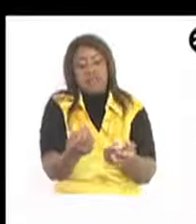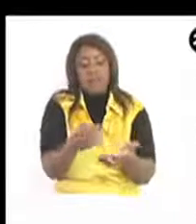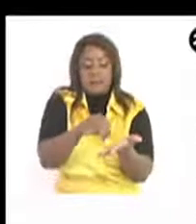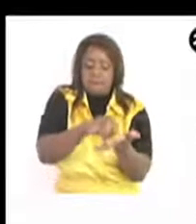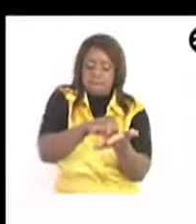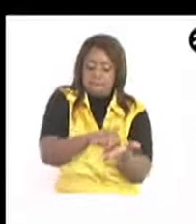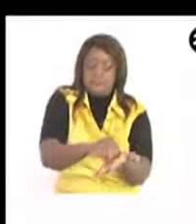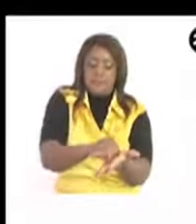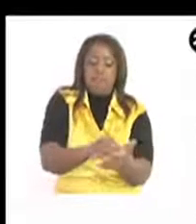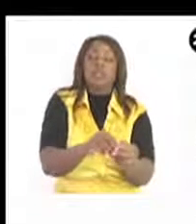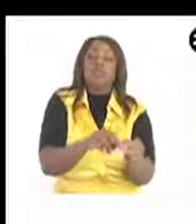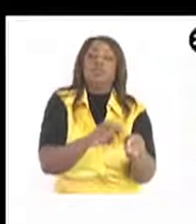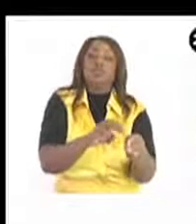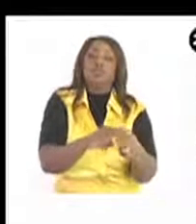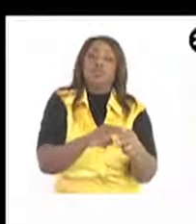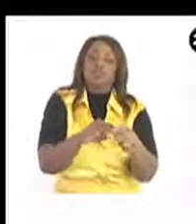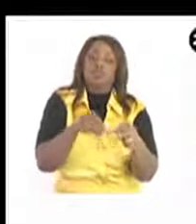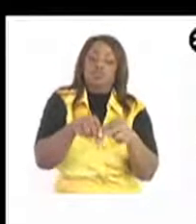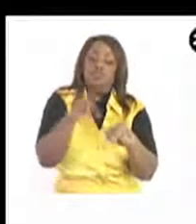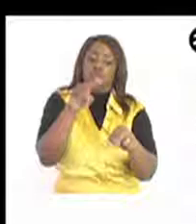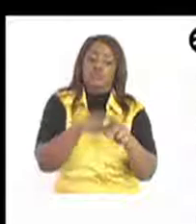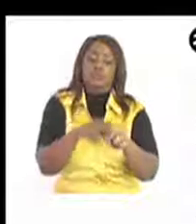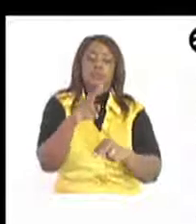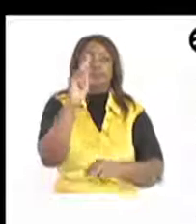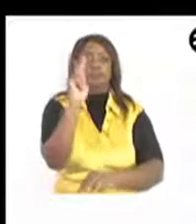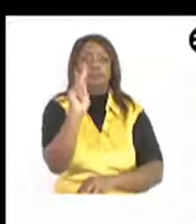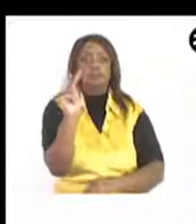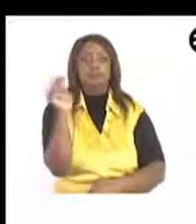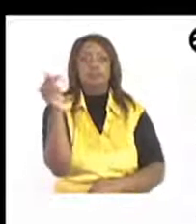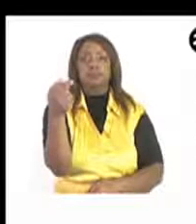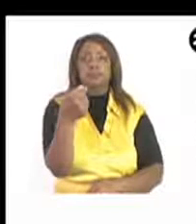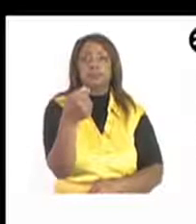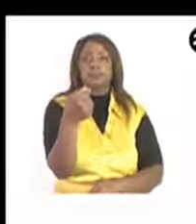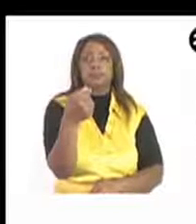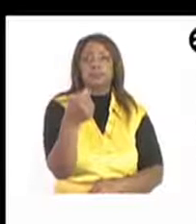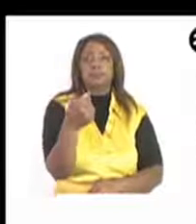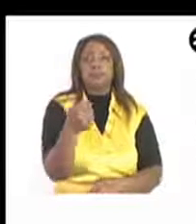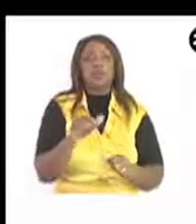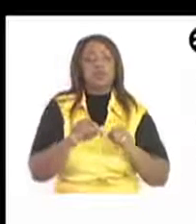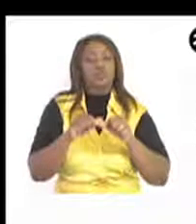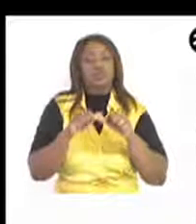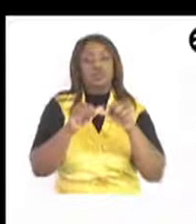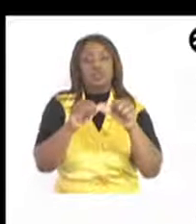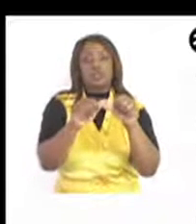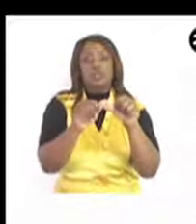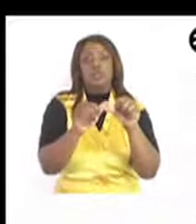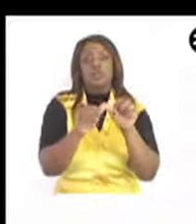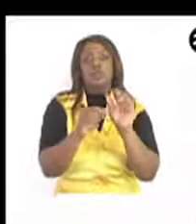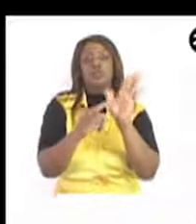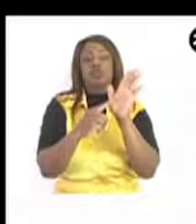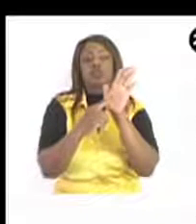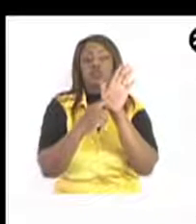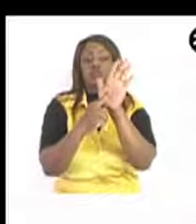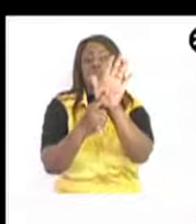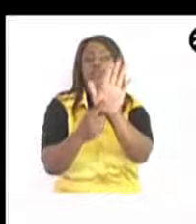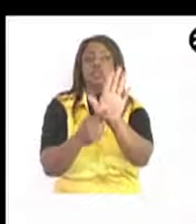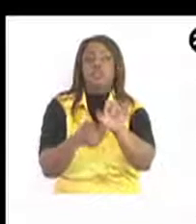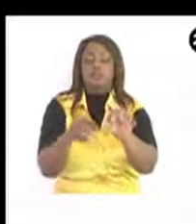grams, and so on and so on. Now I have to move to the chalkboard so that I can